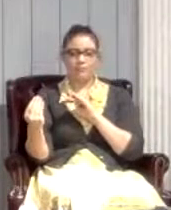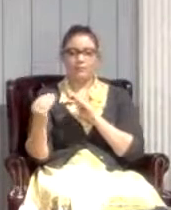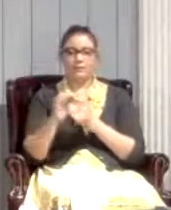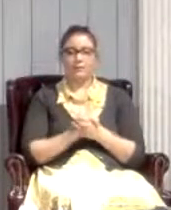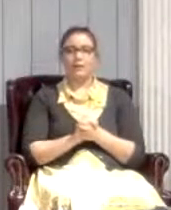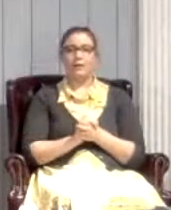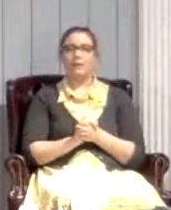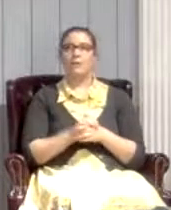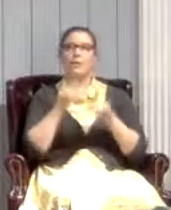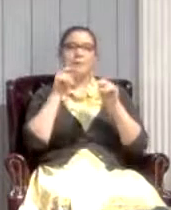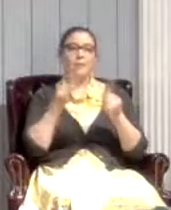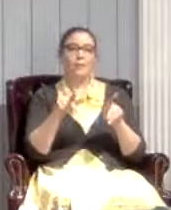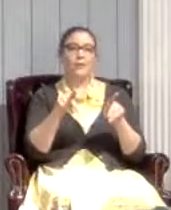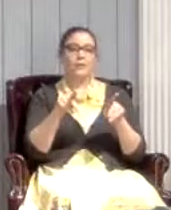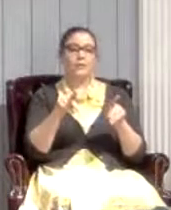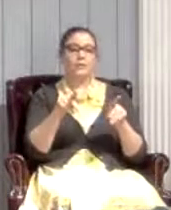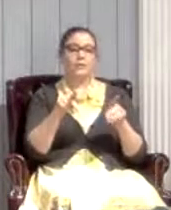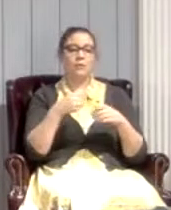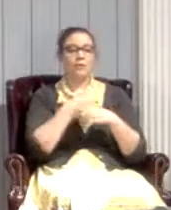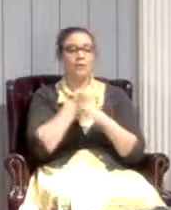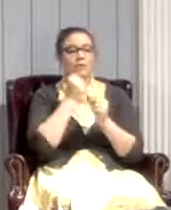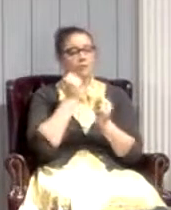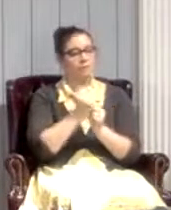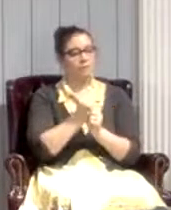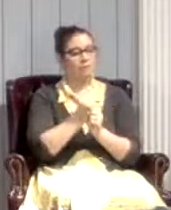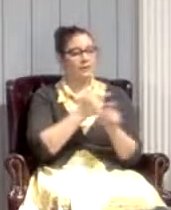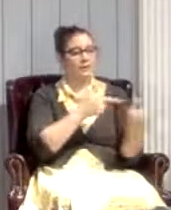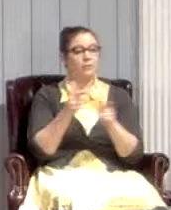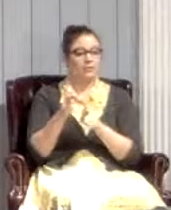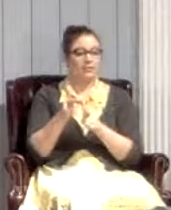The person who wields these weapons, he's not a milquetoast.